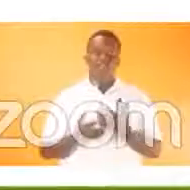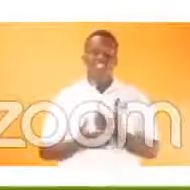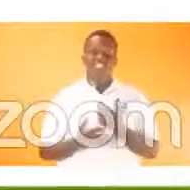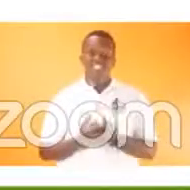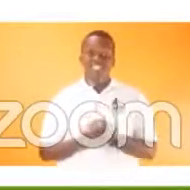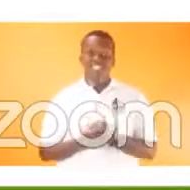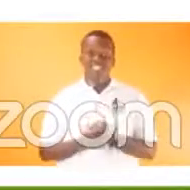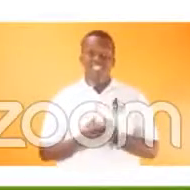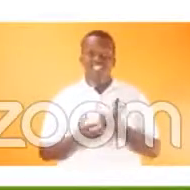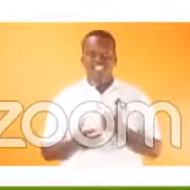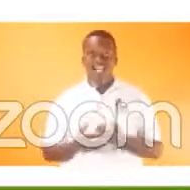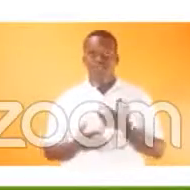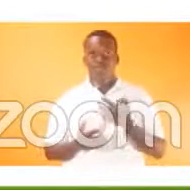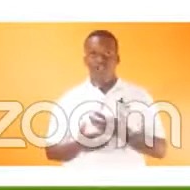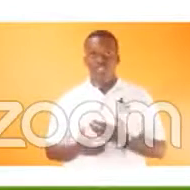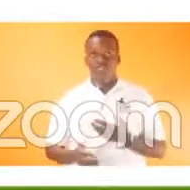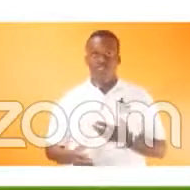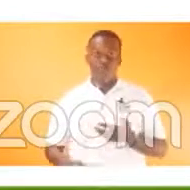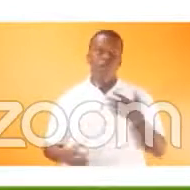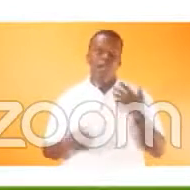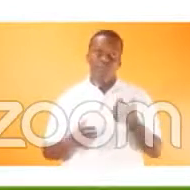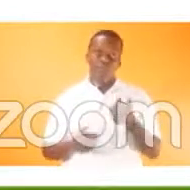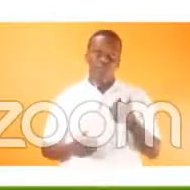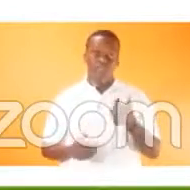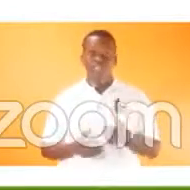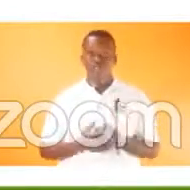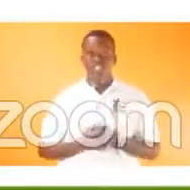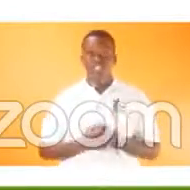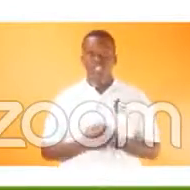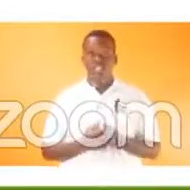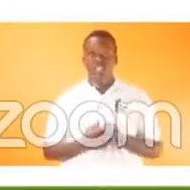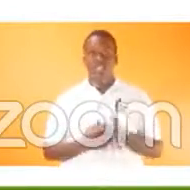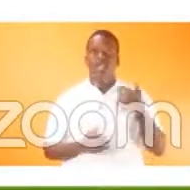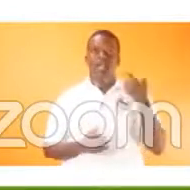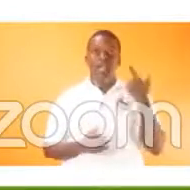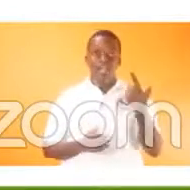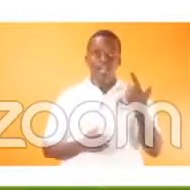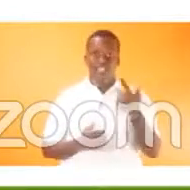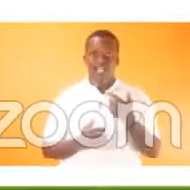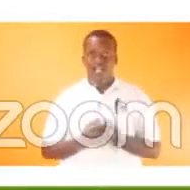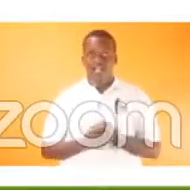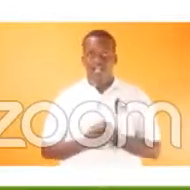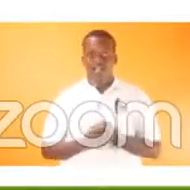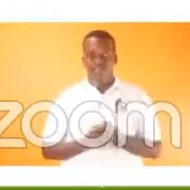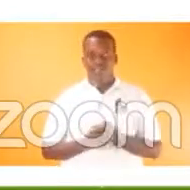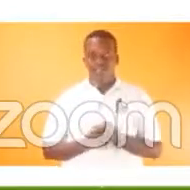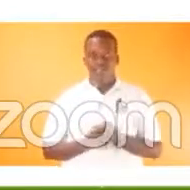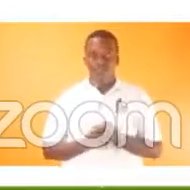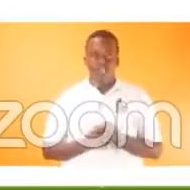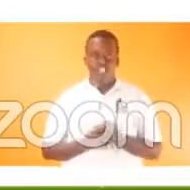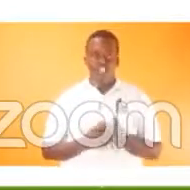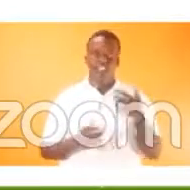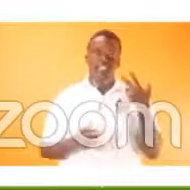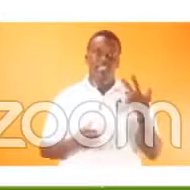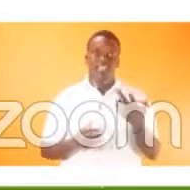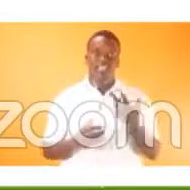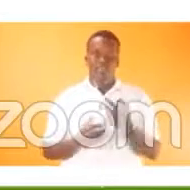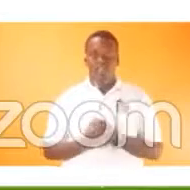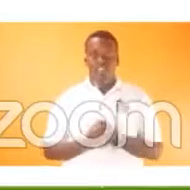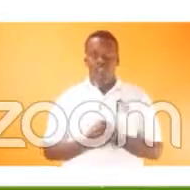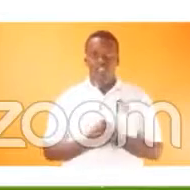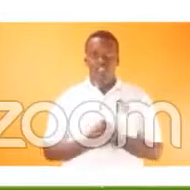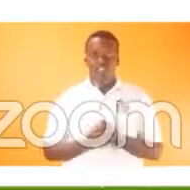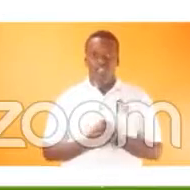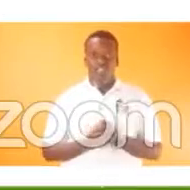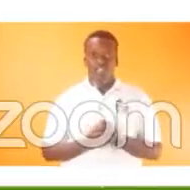that one of the major challenges is the lack of access to appropriate wheelchairs, affordable wheelchairs,